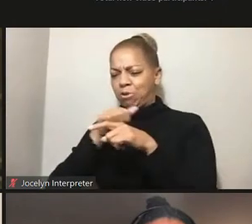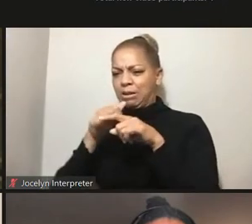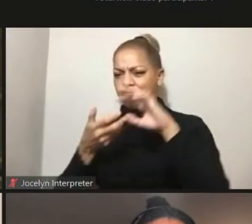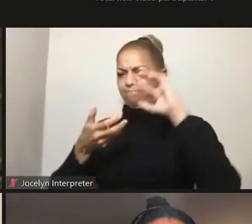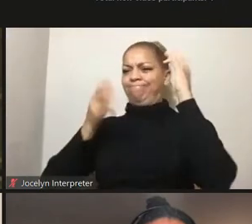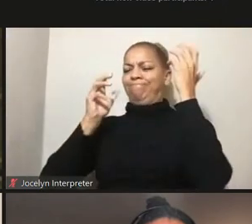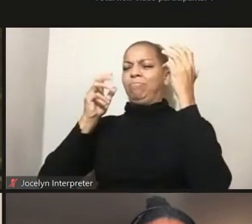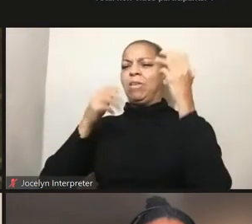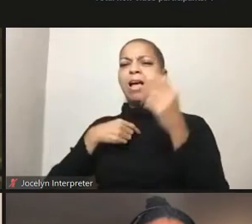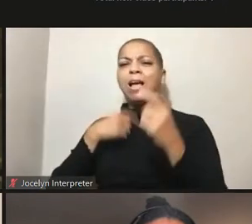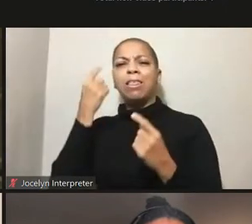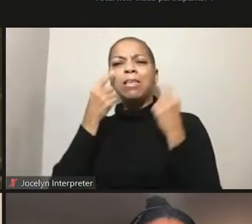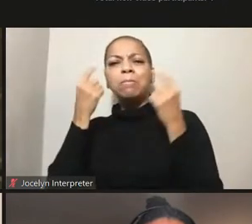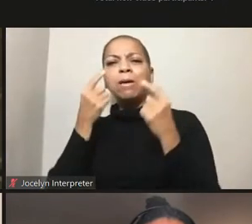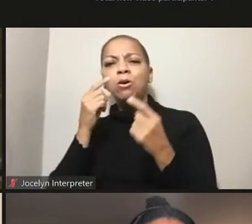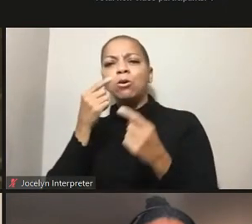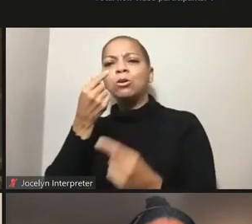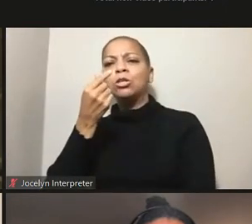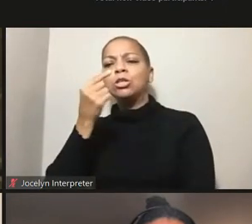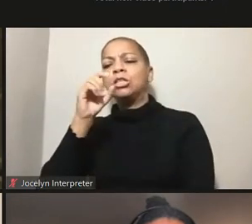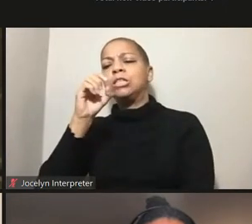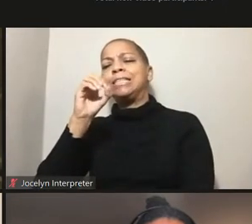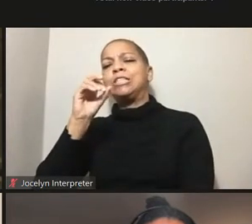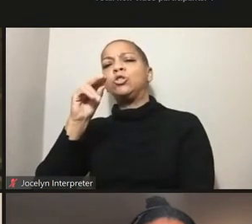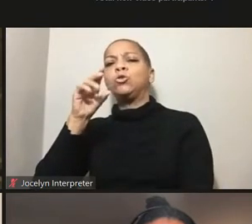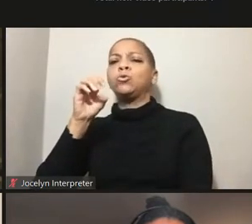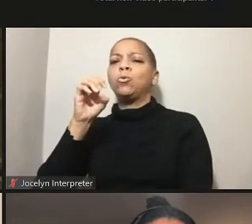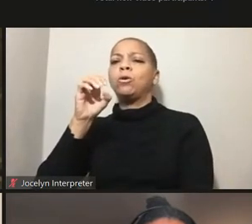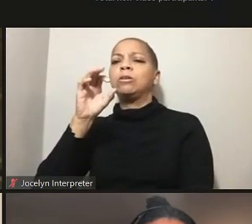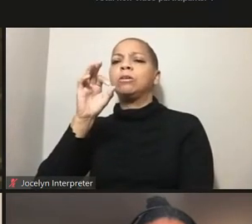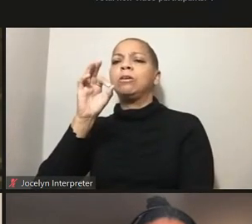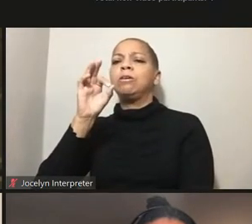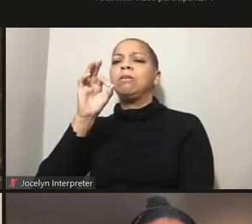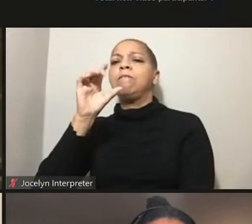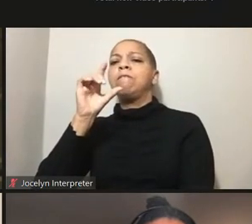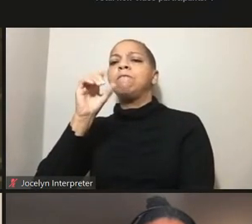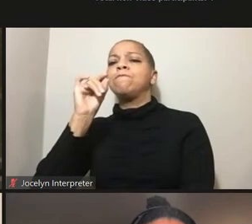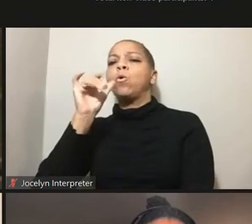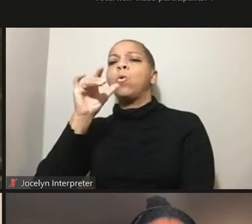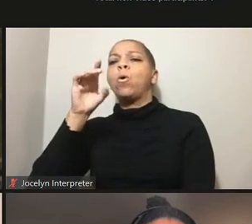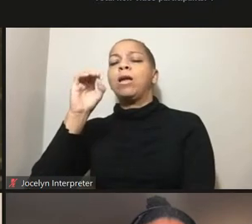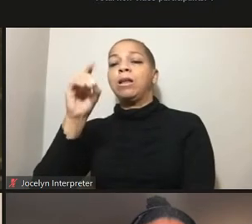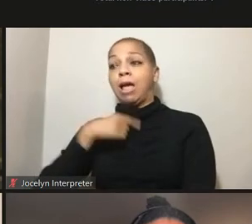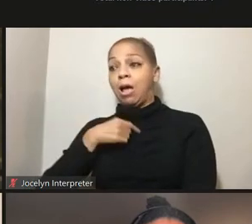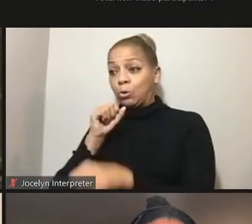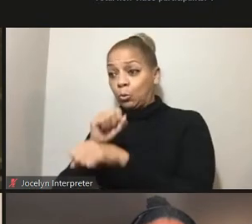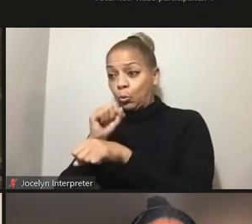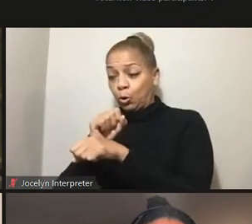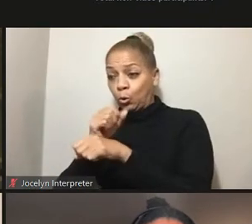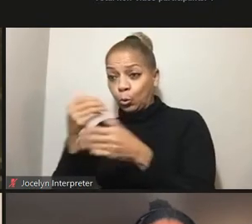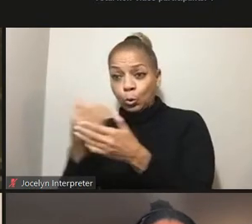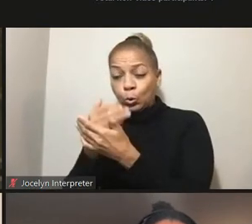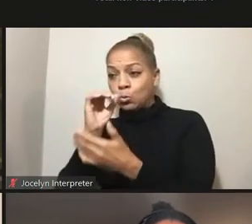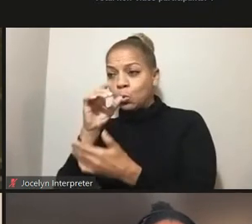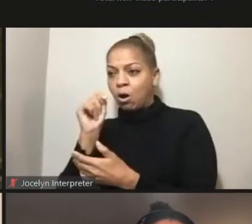I think about like George Floyd, as I was working on this new body of work and that happened,